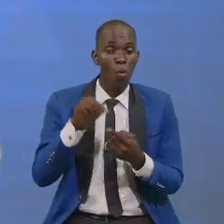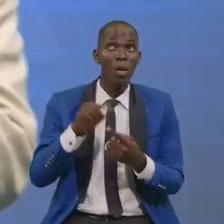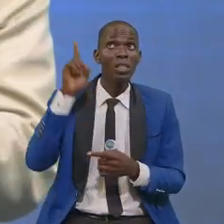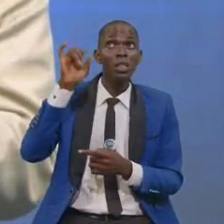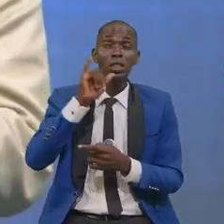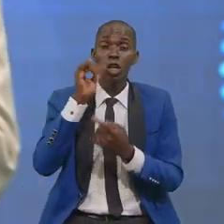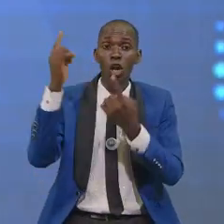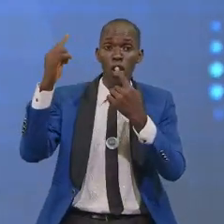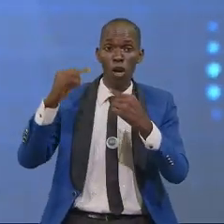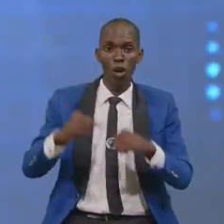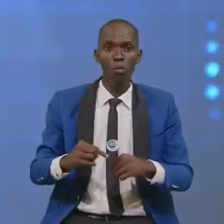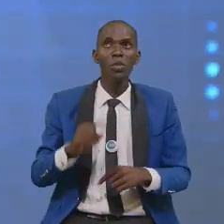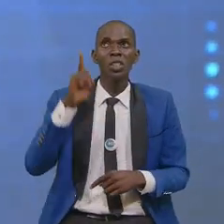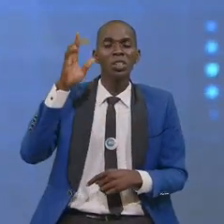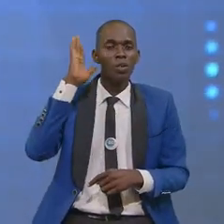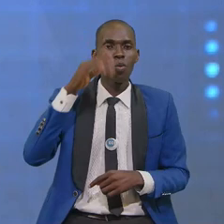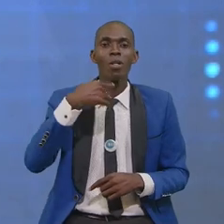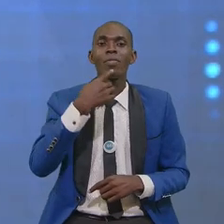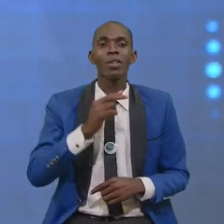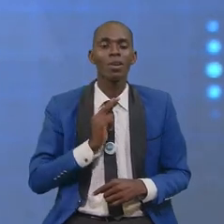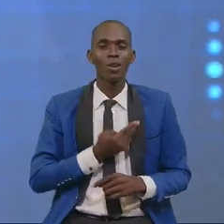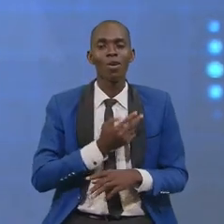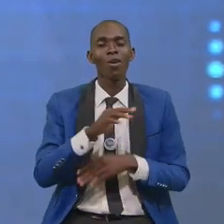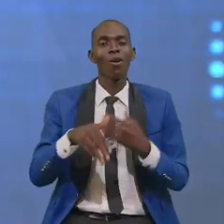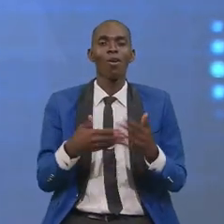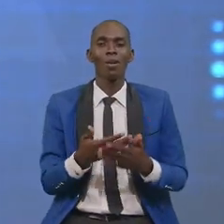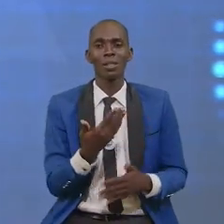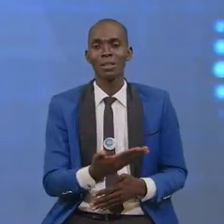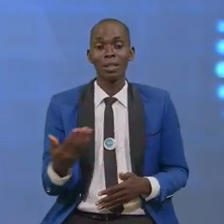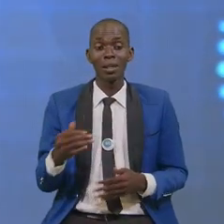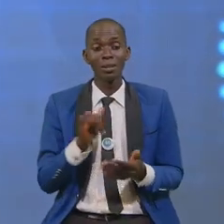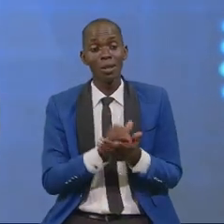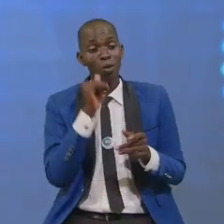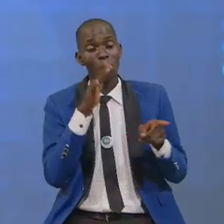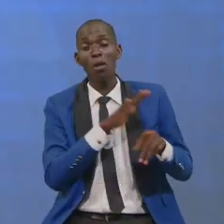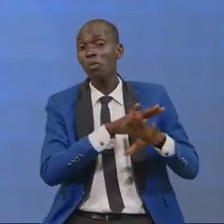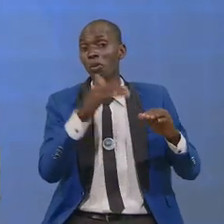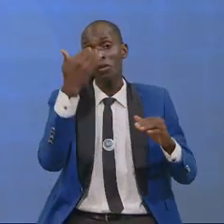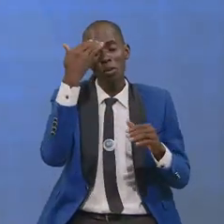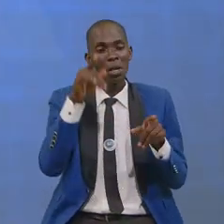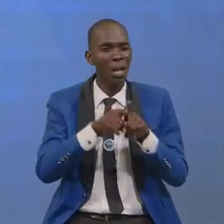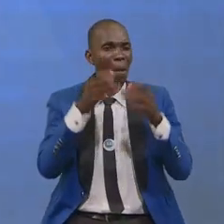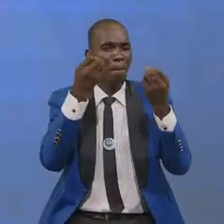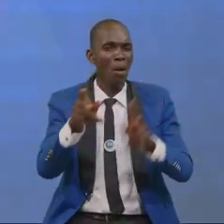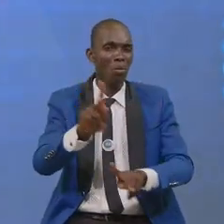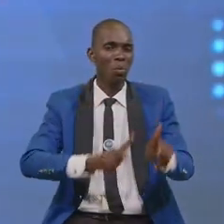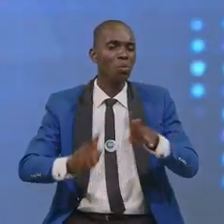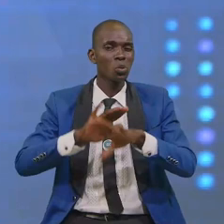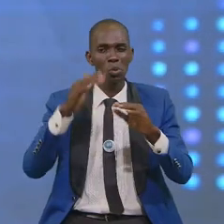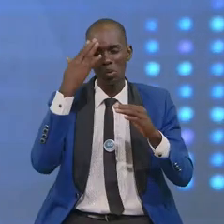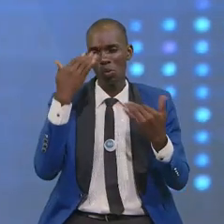come, he will tell us all things. And she didn't know, like many people do not know, that today